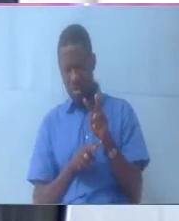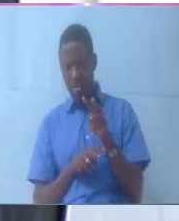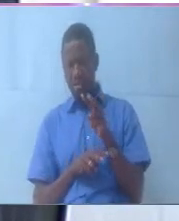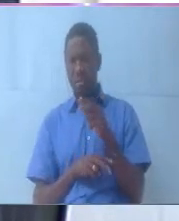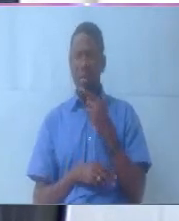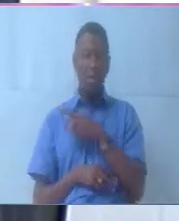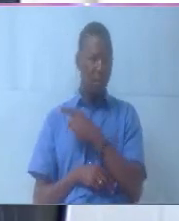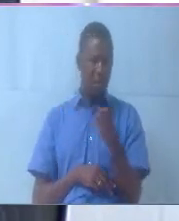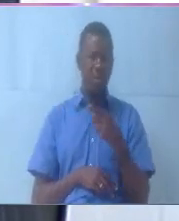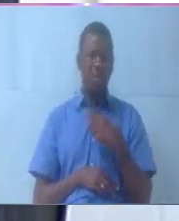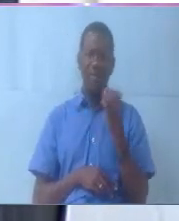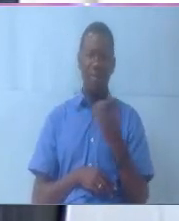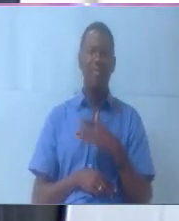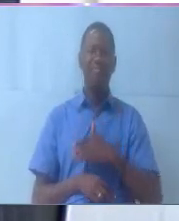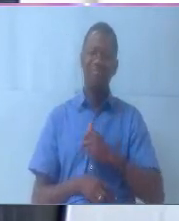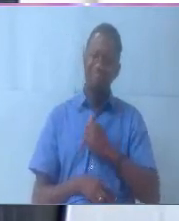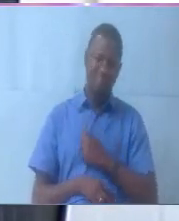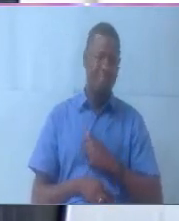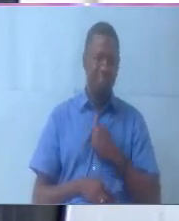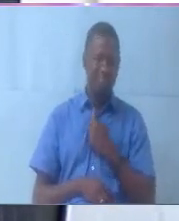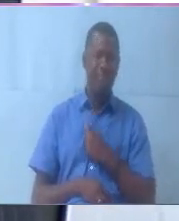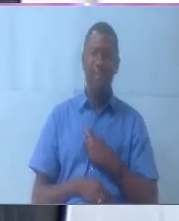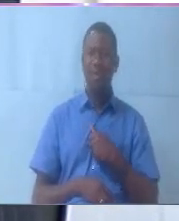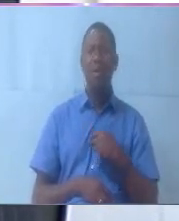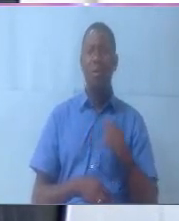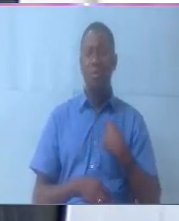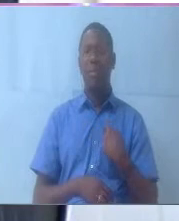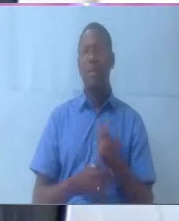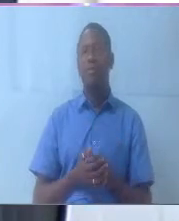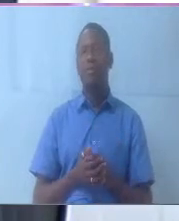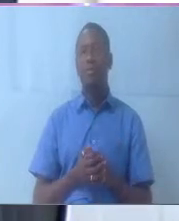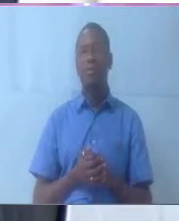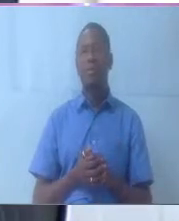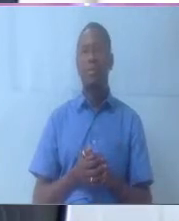And even the police officers at Brikama also were very sympathetic.